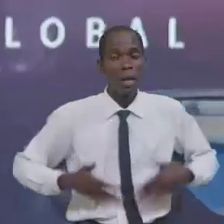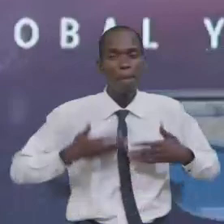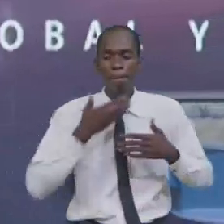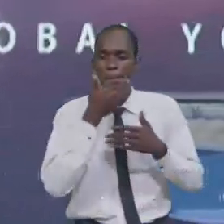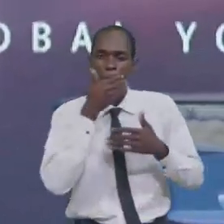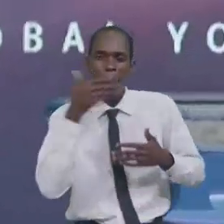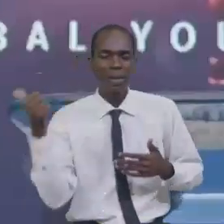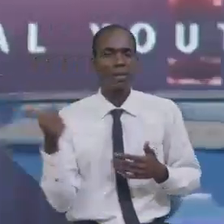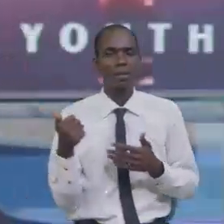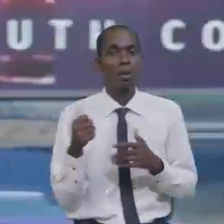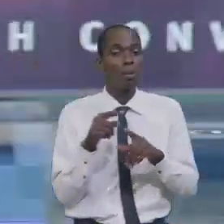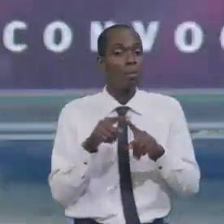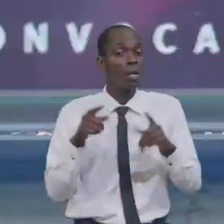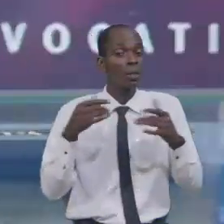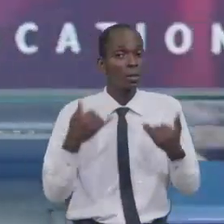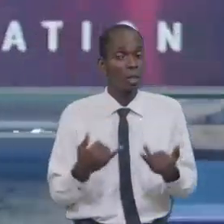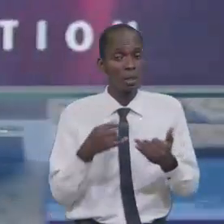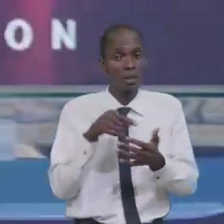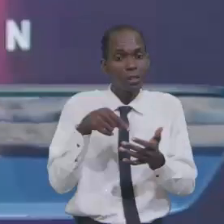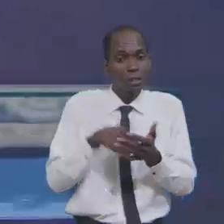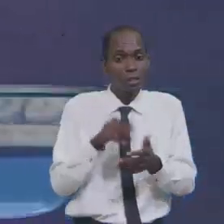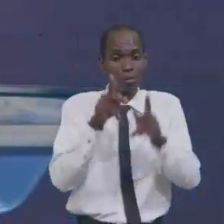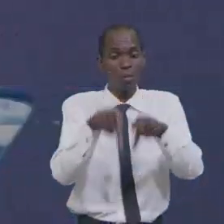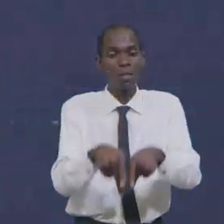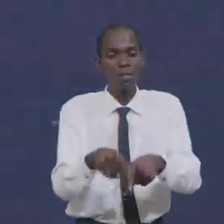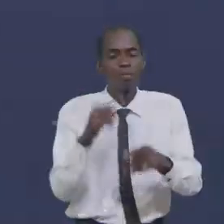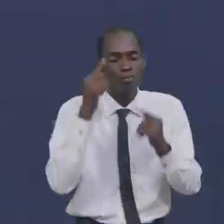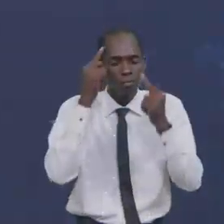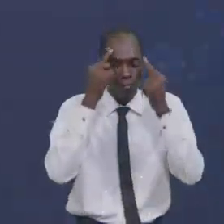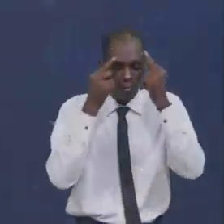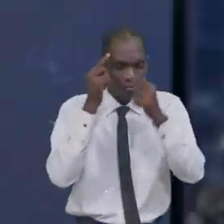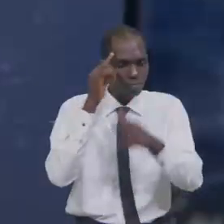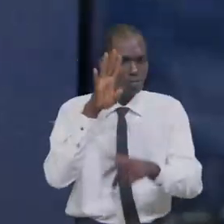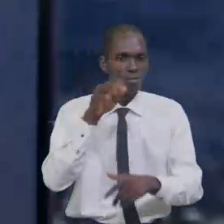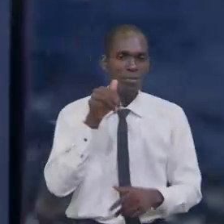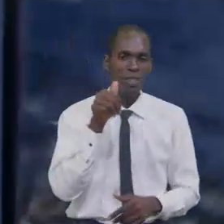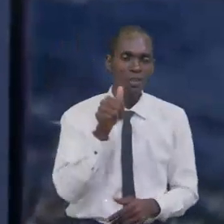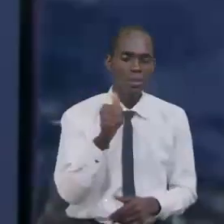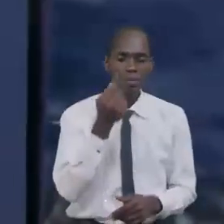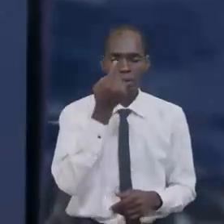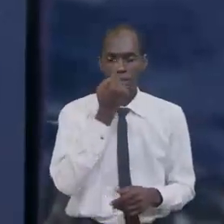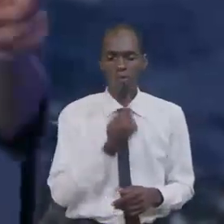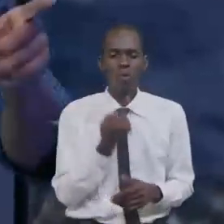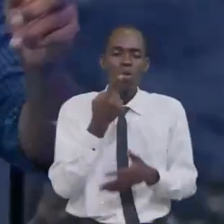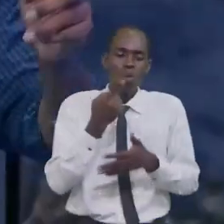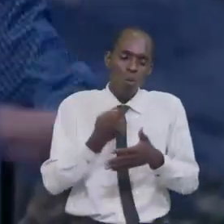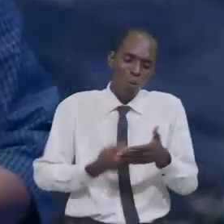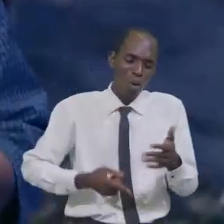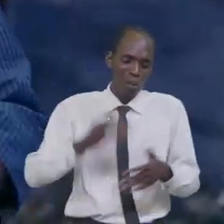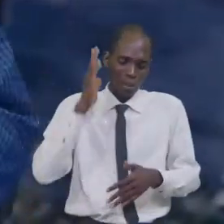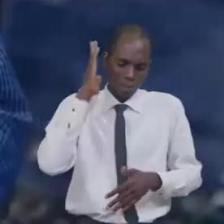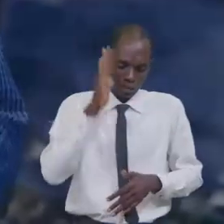But this one, he thought within himself, saying, what shall I do?